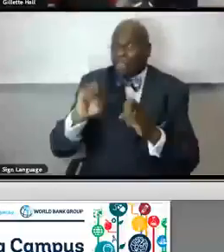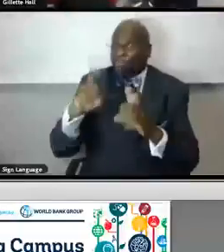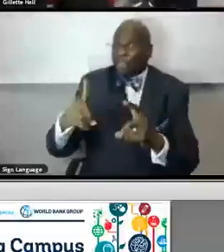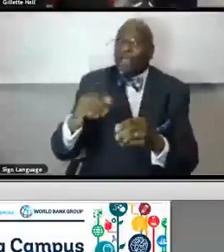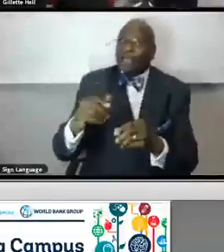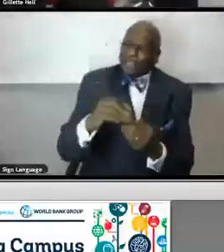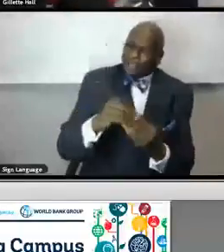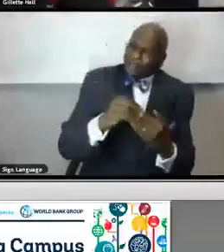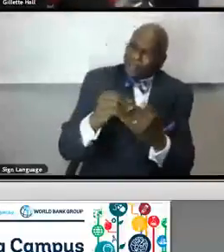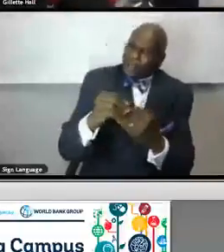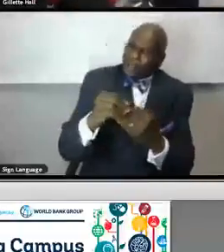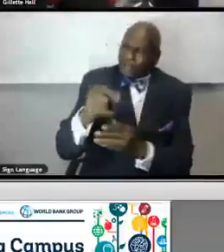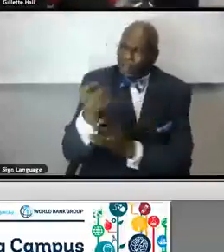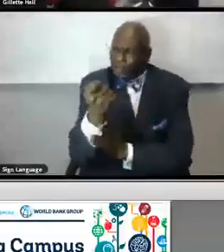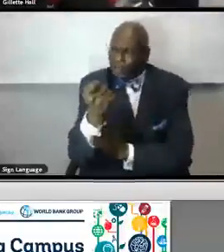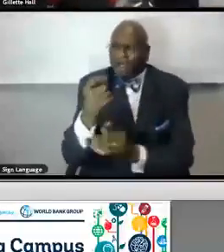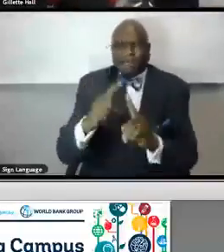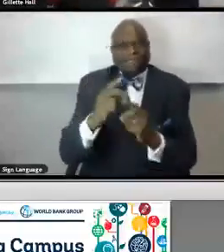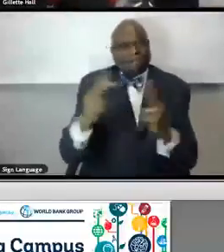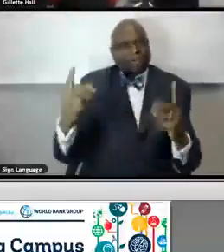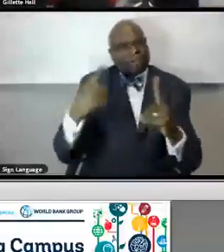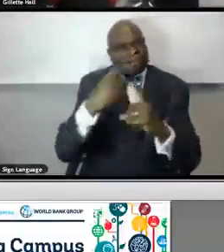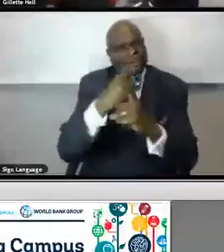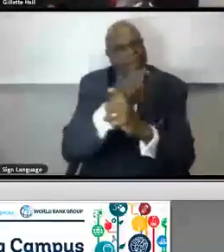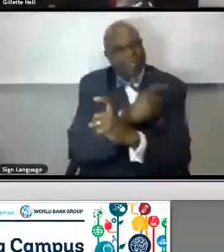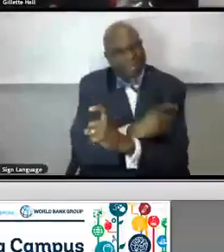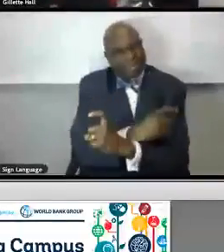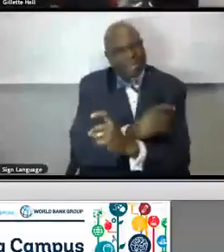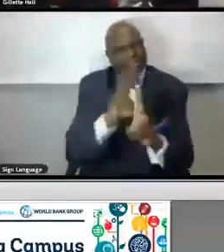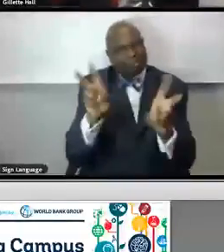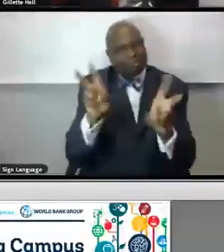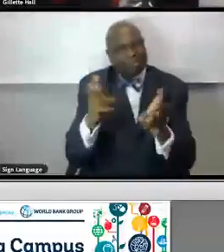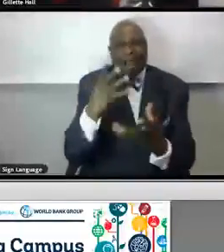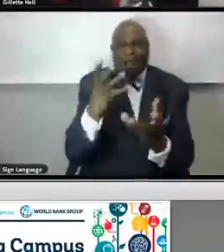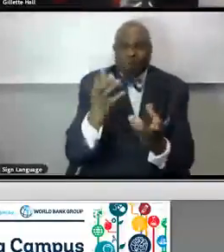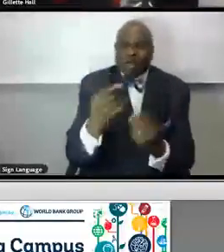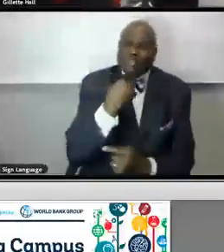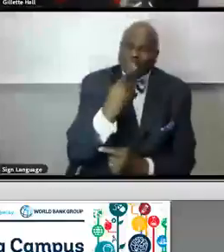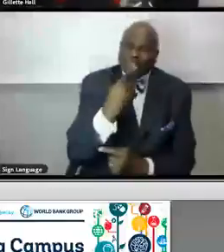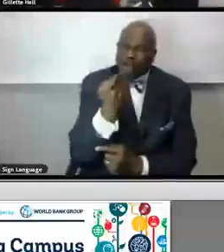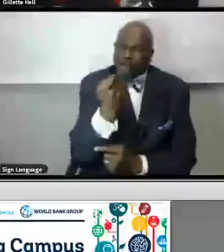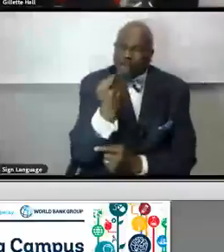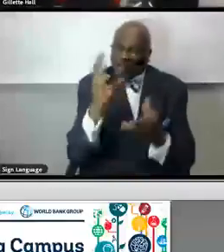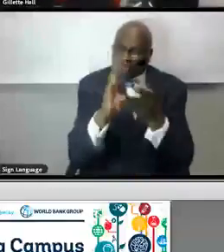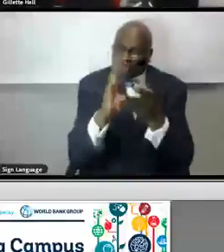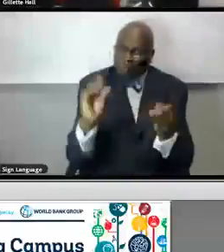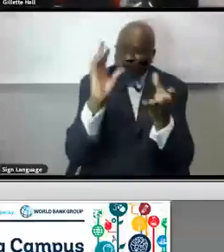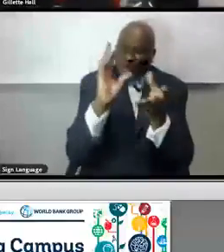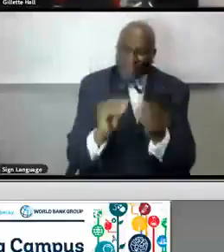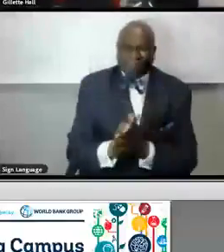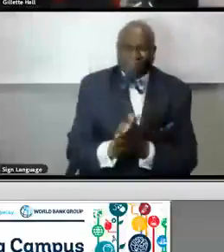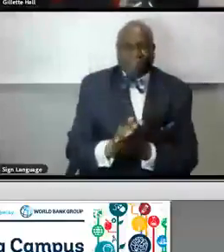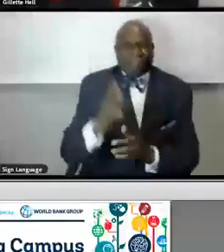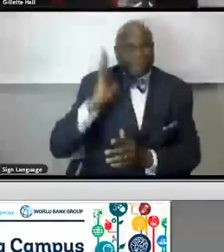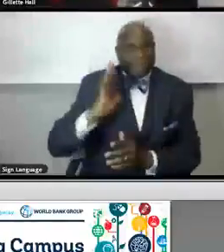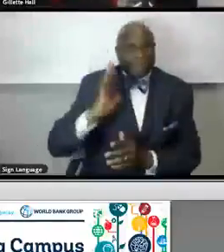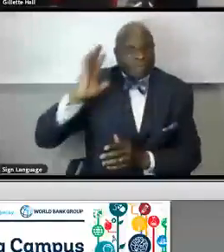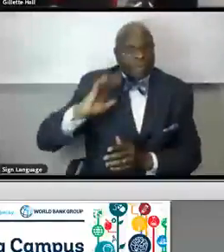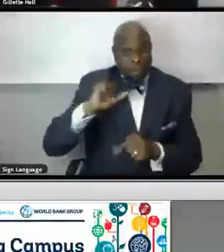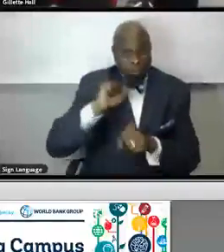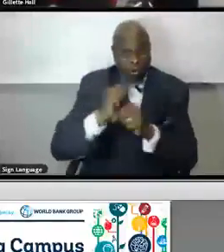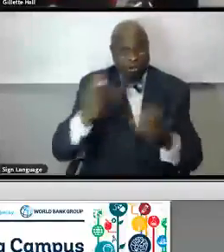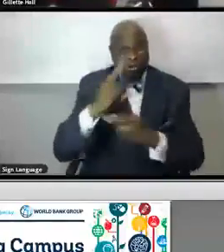way toward that, but obviously that's a very complicated issue. I wanted to tell a little story here. Years ago, when I worked